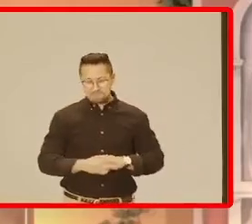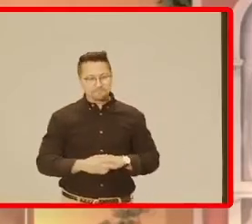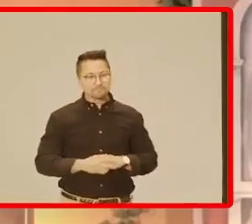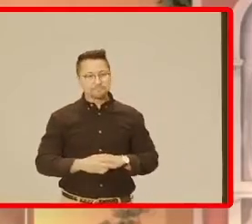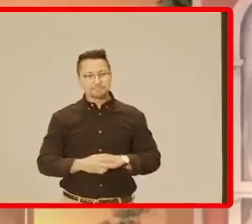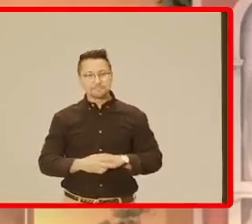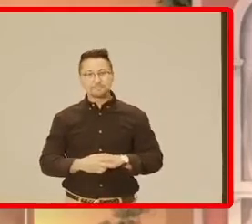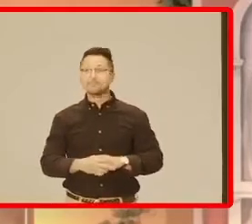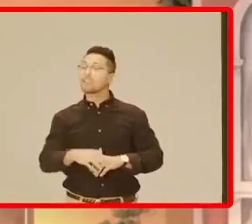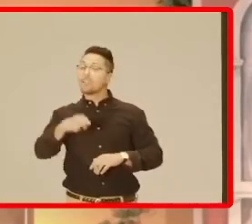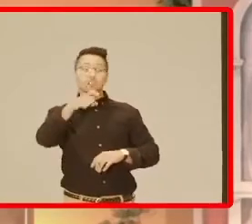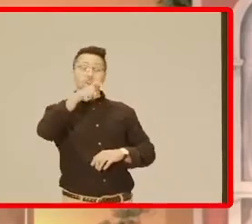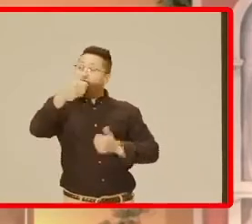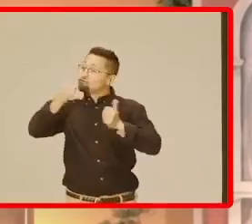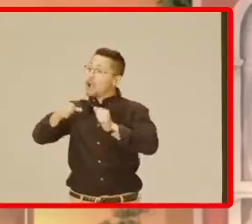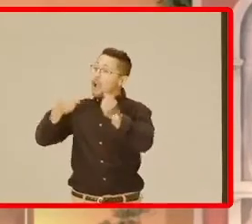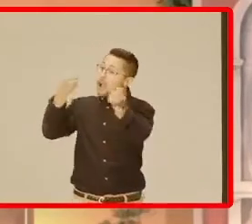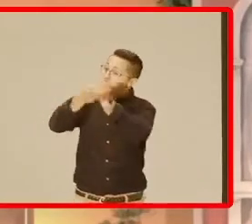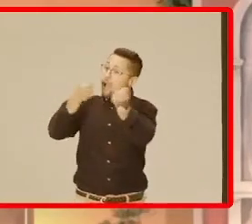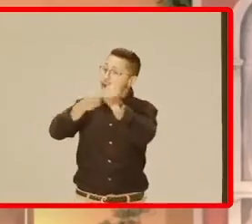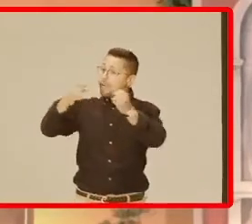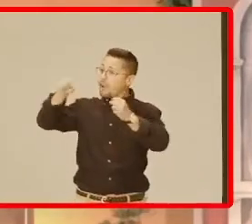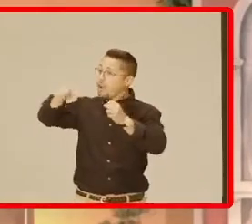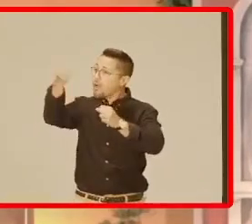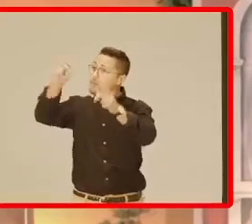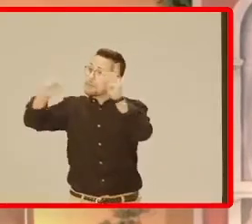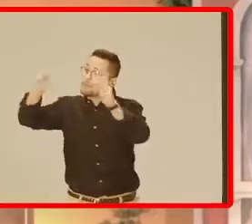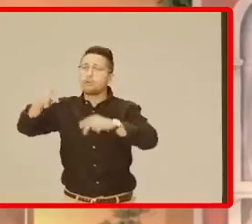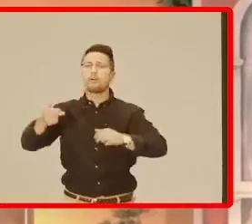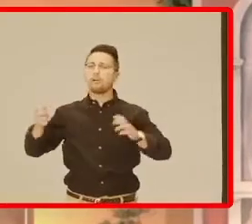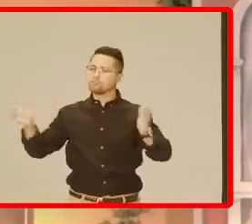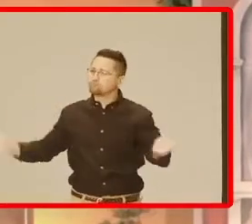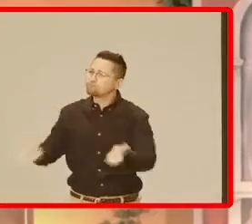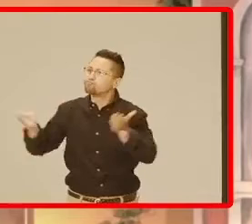Advocate for others. Empower them to reach their full potential.